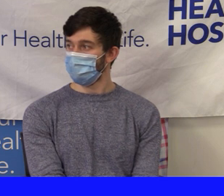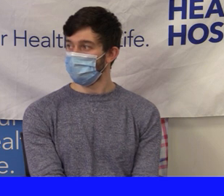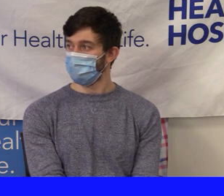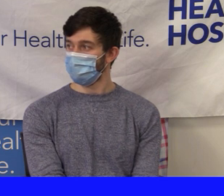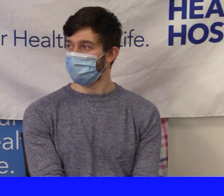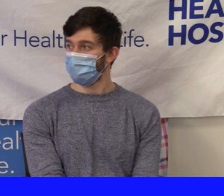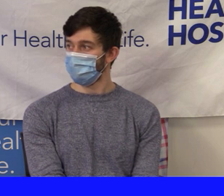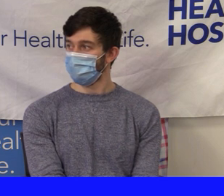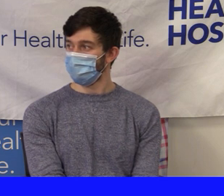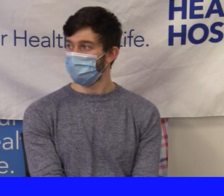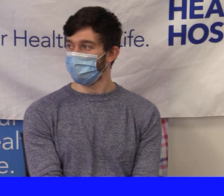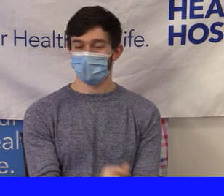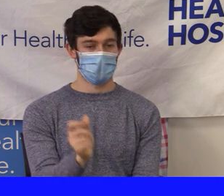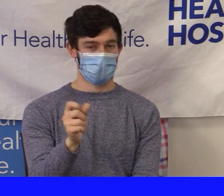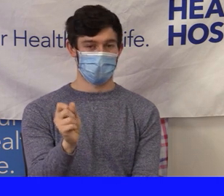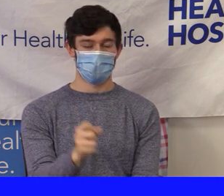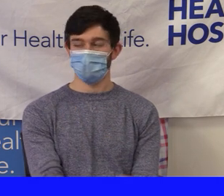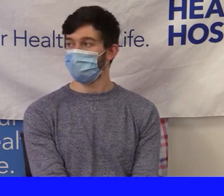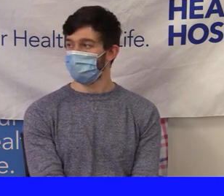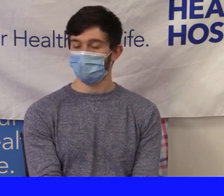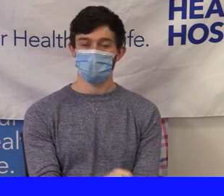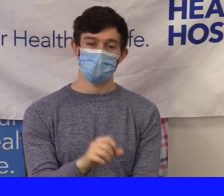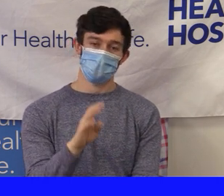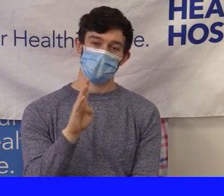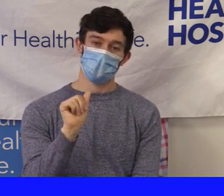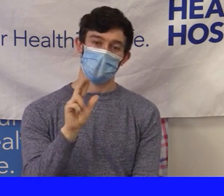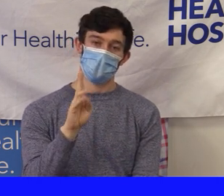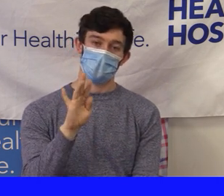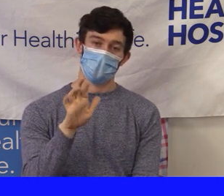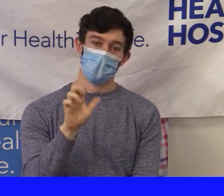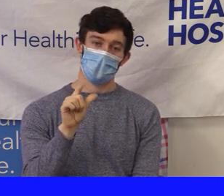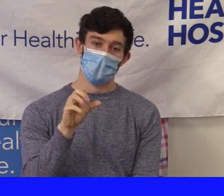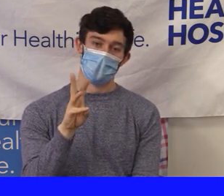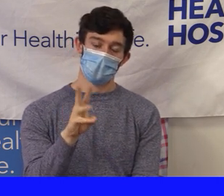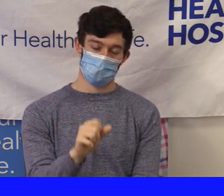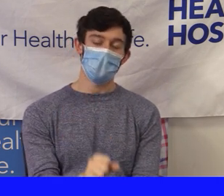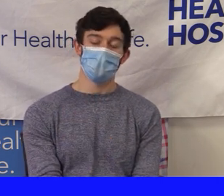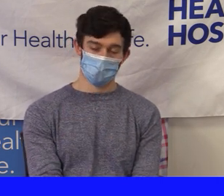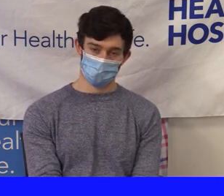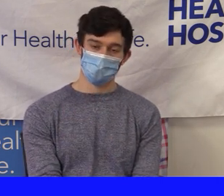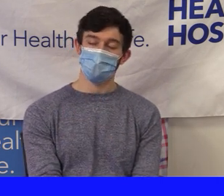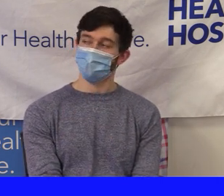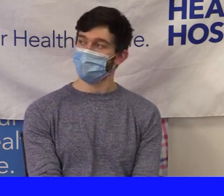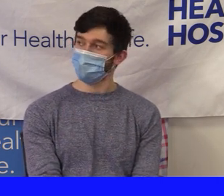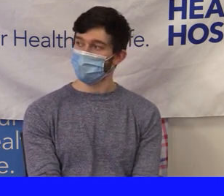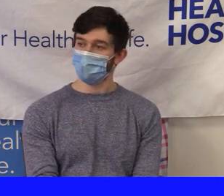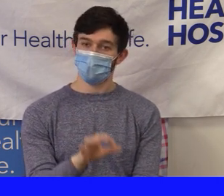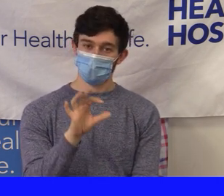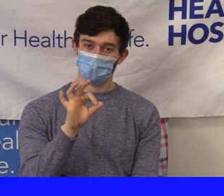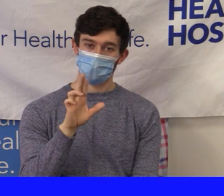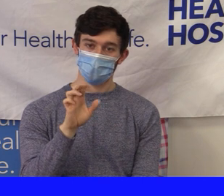Barbara Lowe's here, yes. Barbara Lowe? Yes? Yes. And Rita Wang?